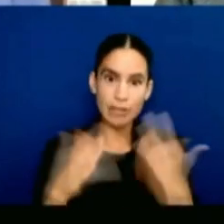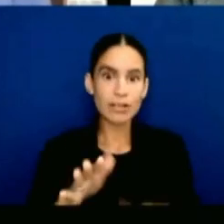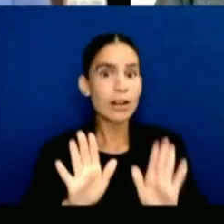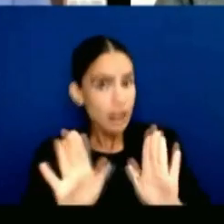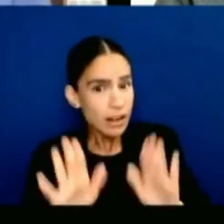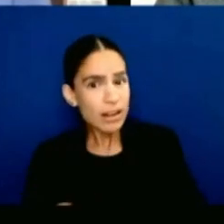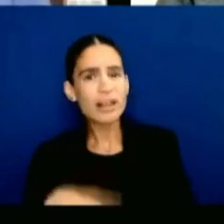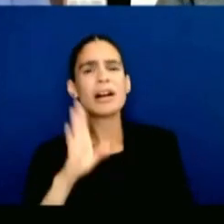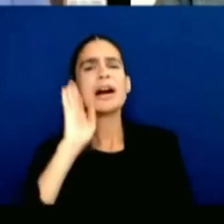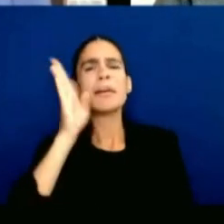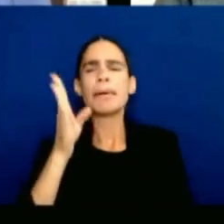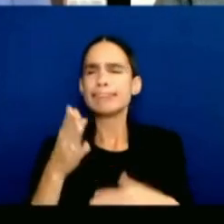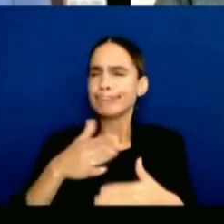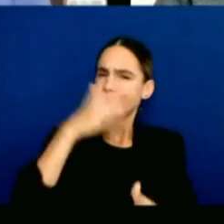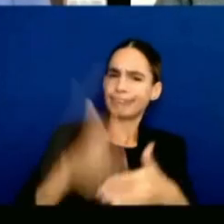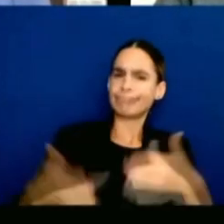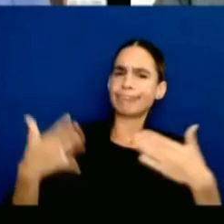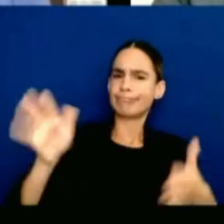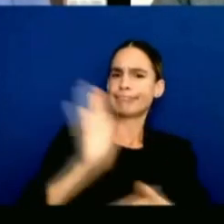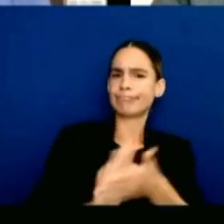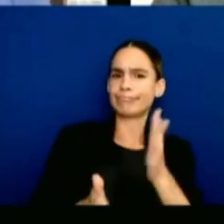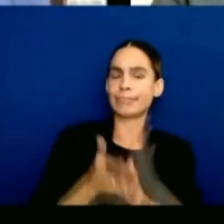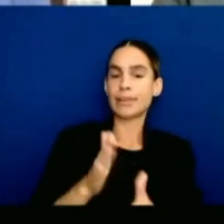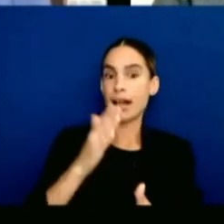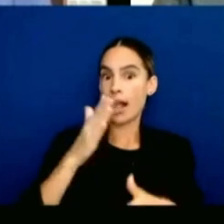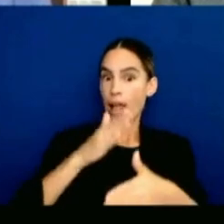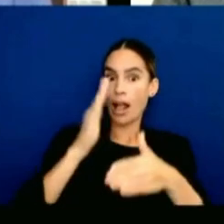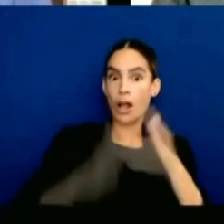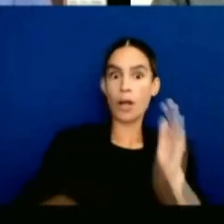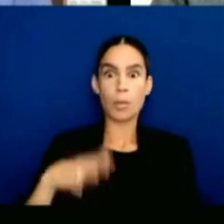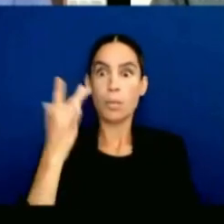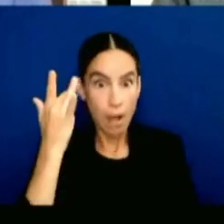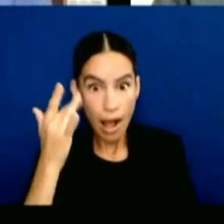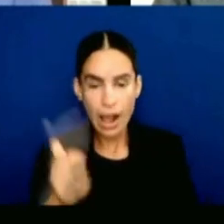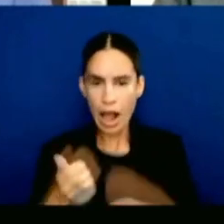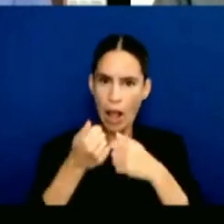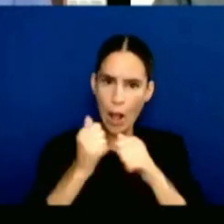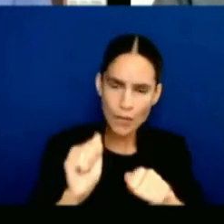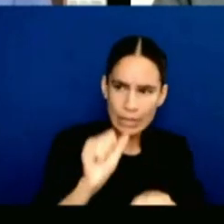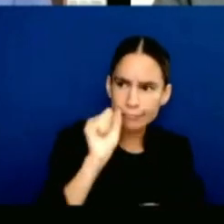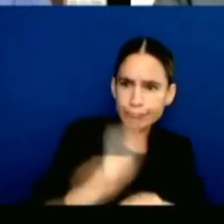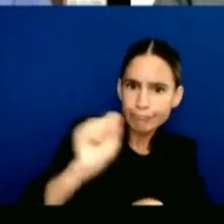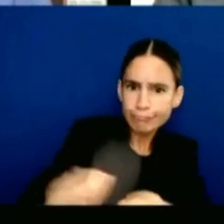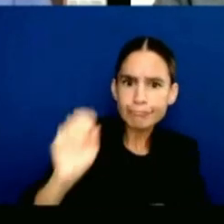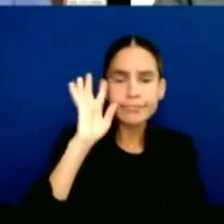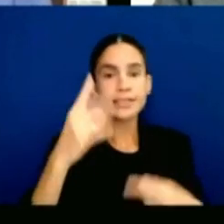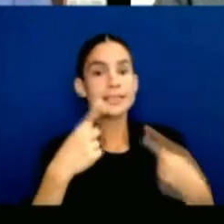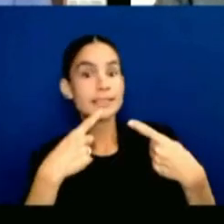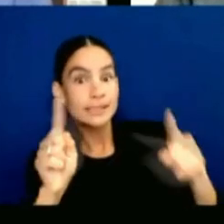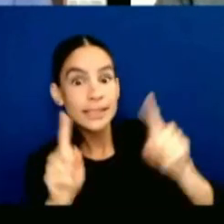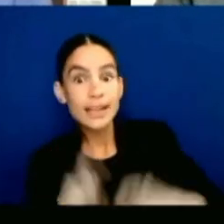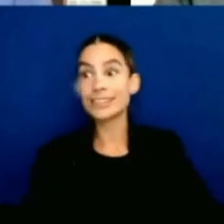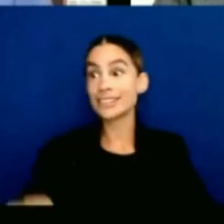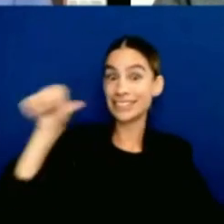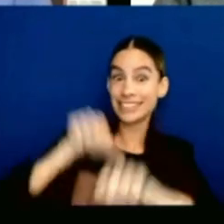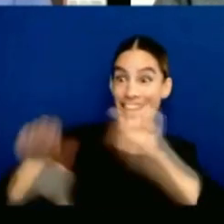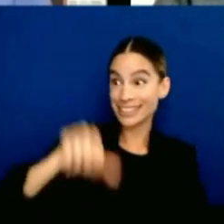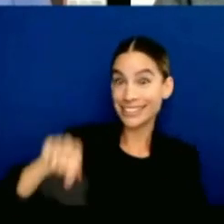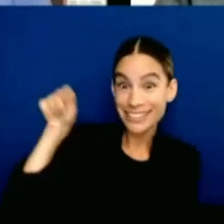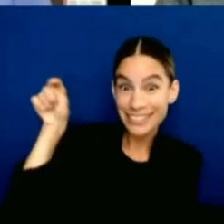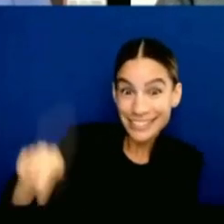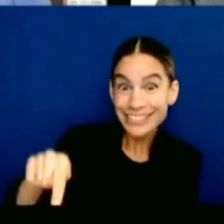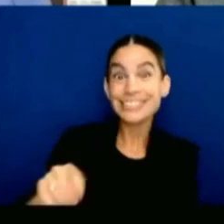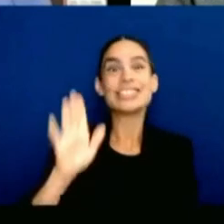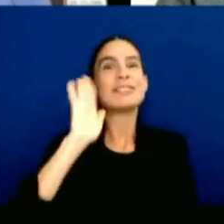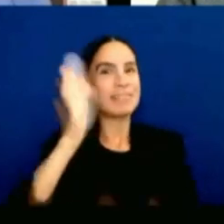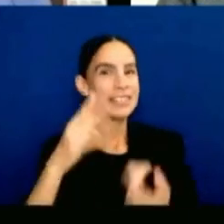efforts will succeed ultimately, and science will get us through this. We will get a vaccine. We will get